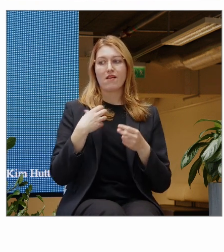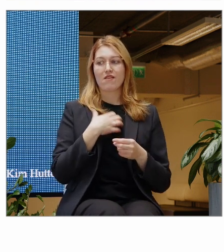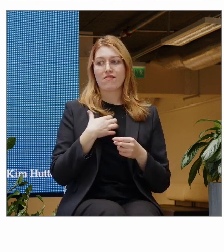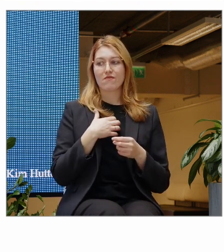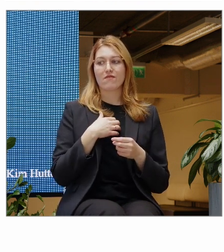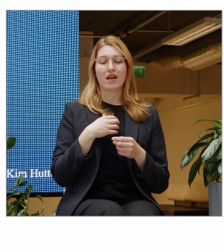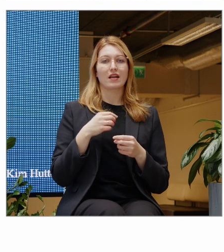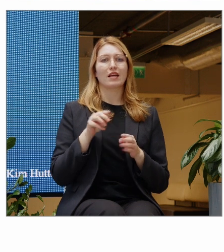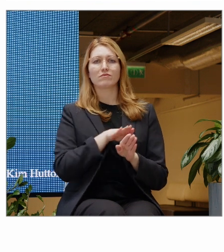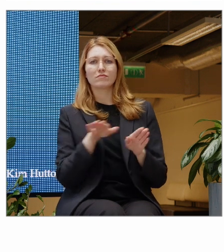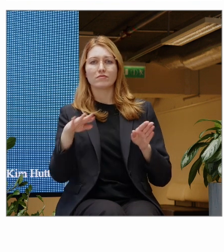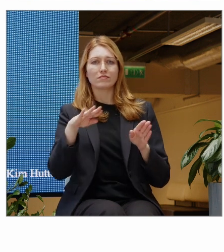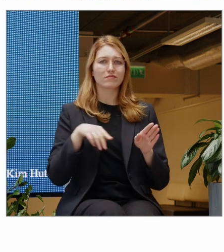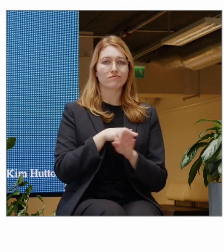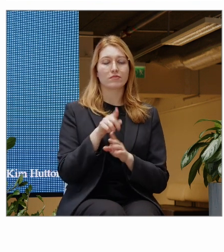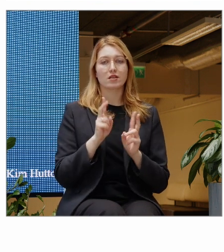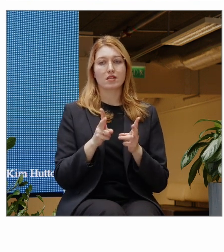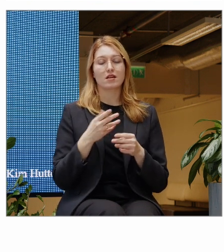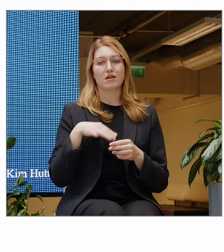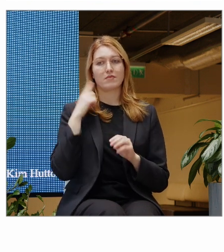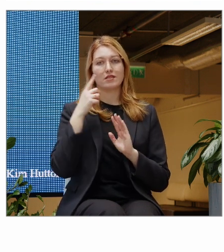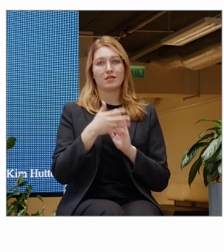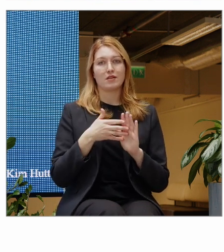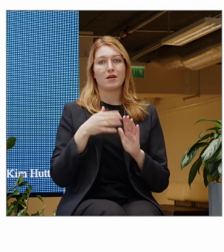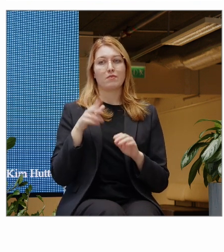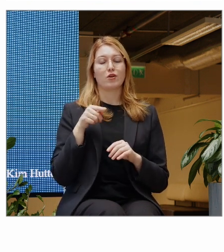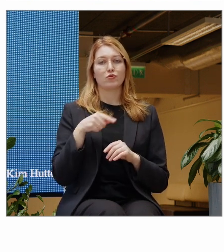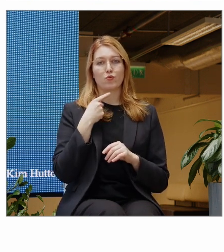that, and we all know, as we're going to talk about